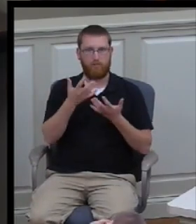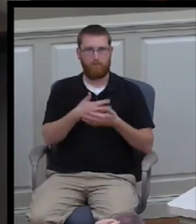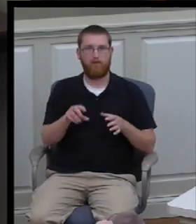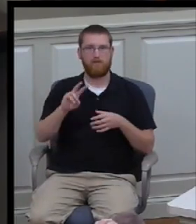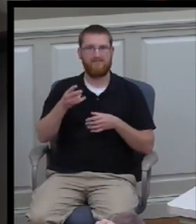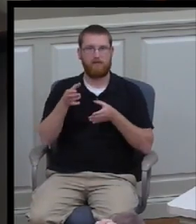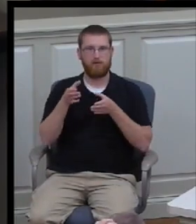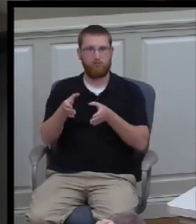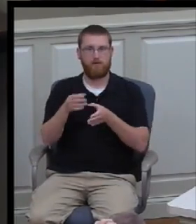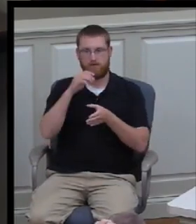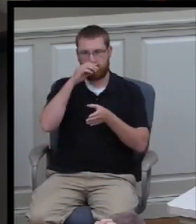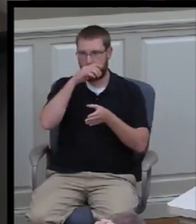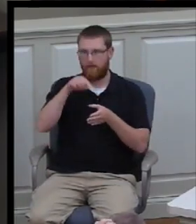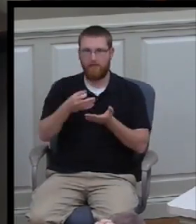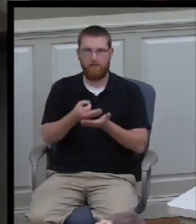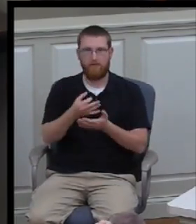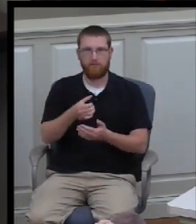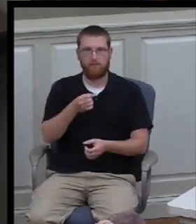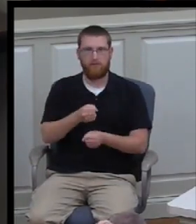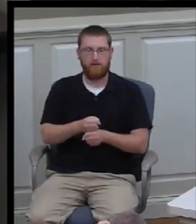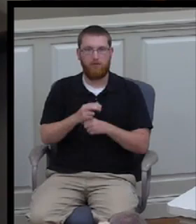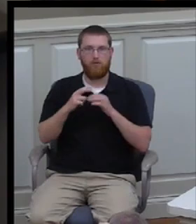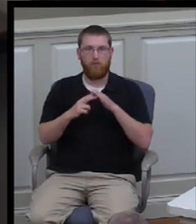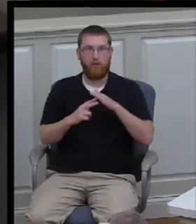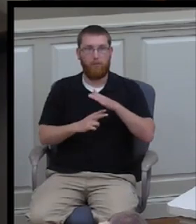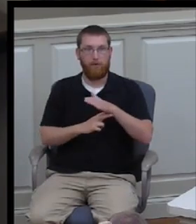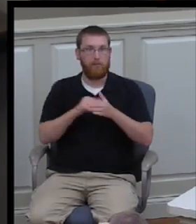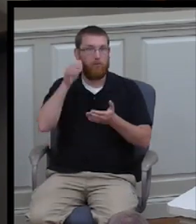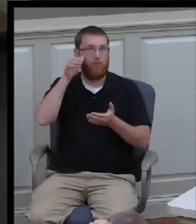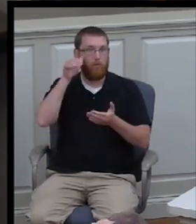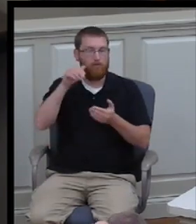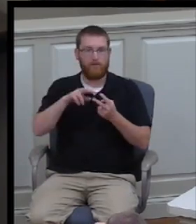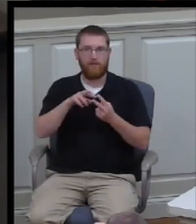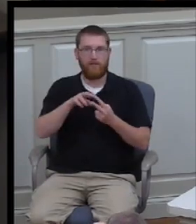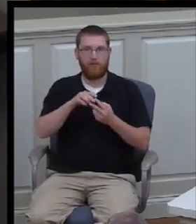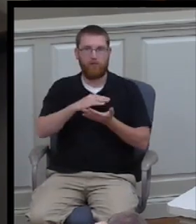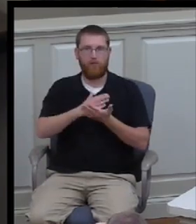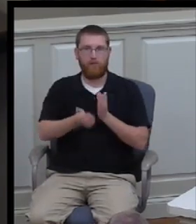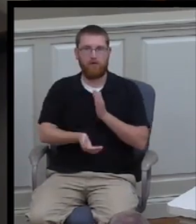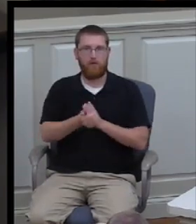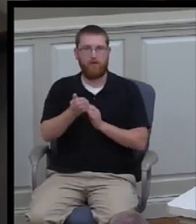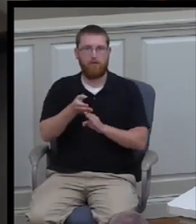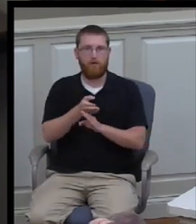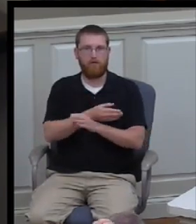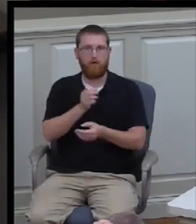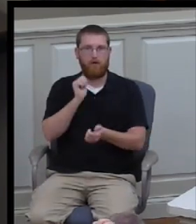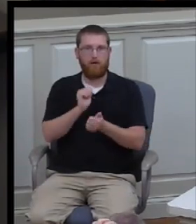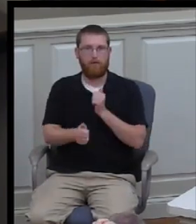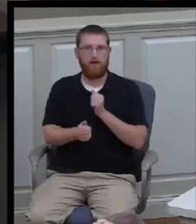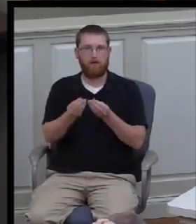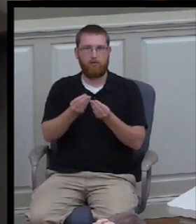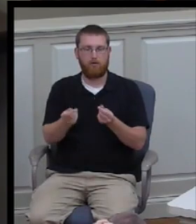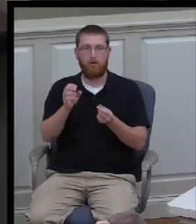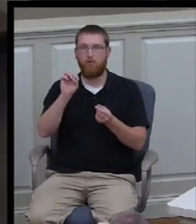this fiscal year, bridge, hopefully, is we either have to make a budget amendment before you pass that resolution, or